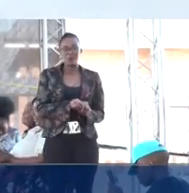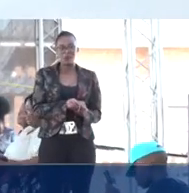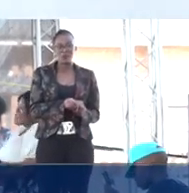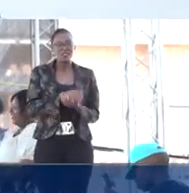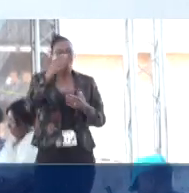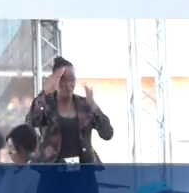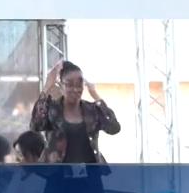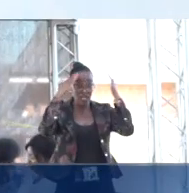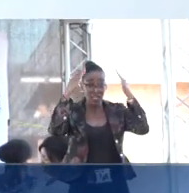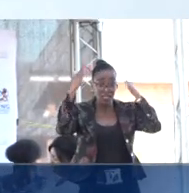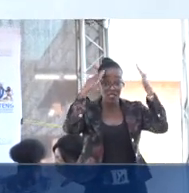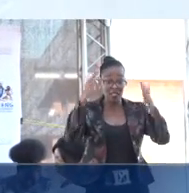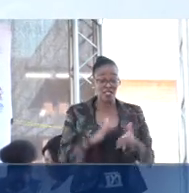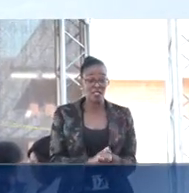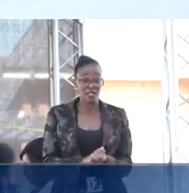Dumelang.